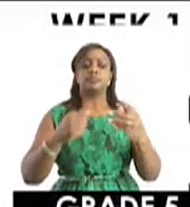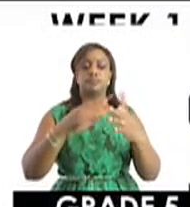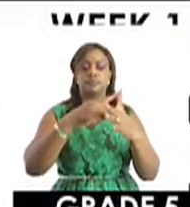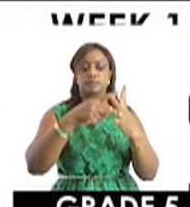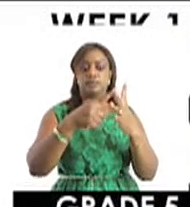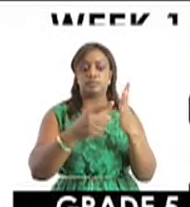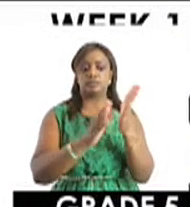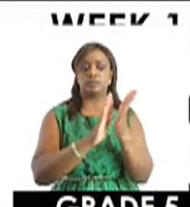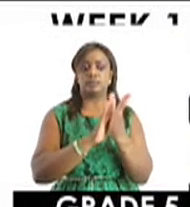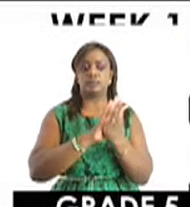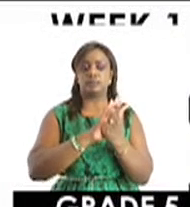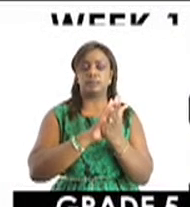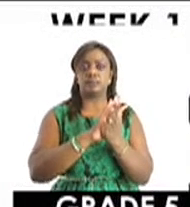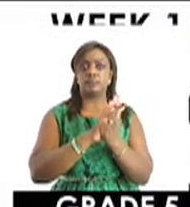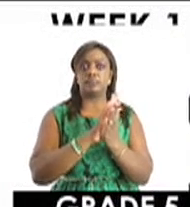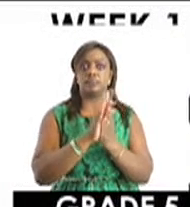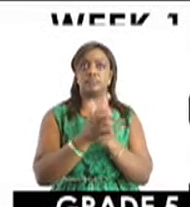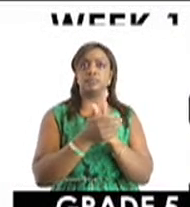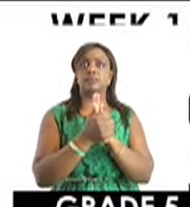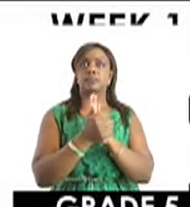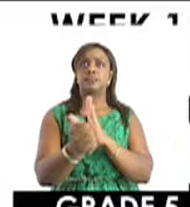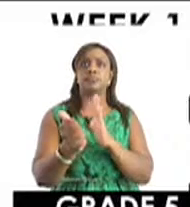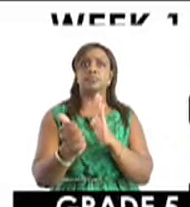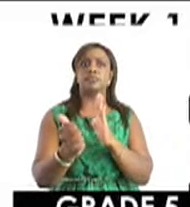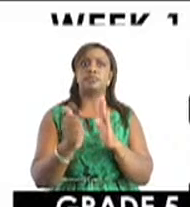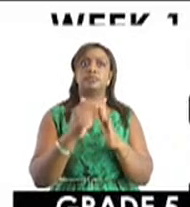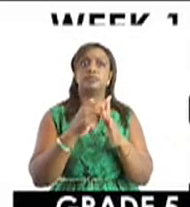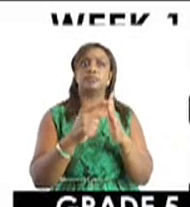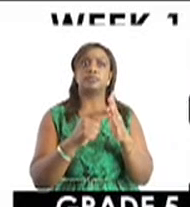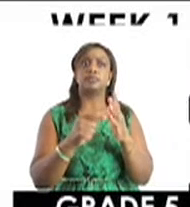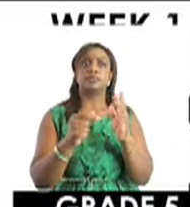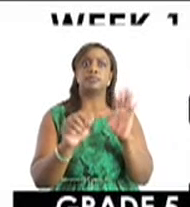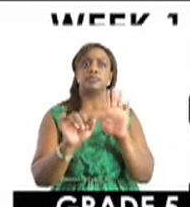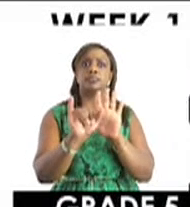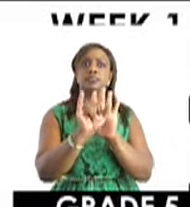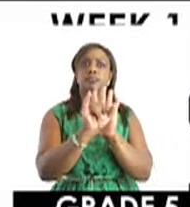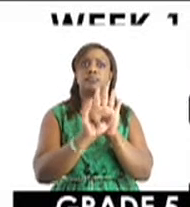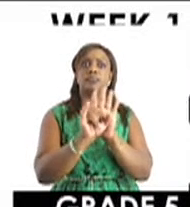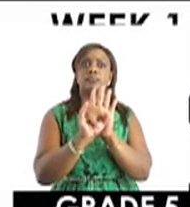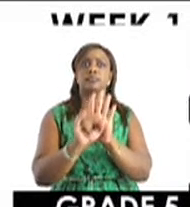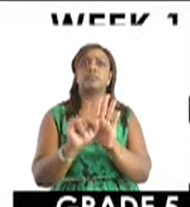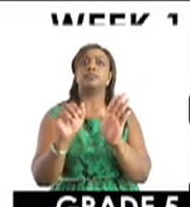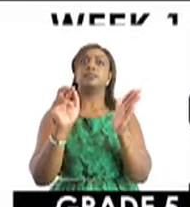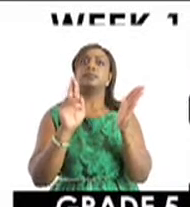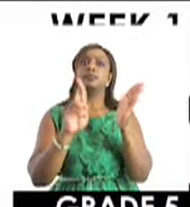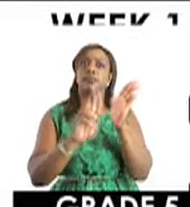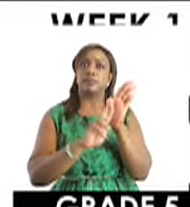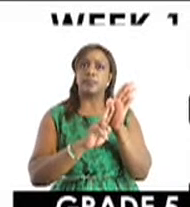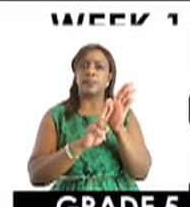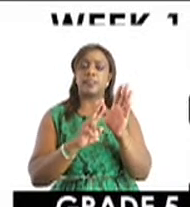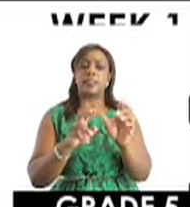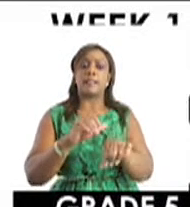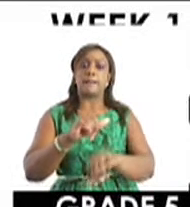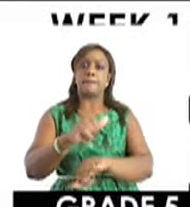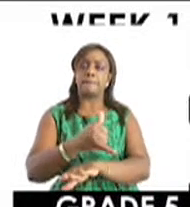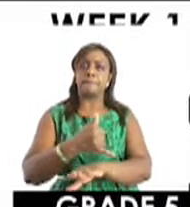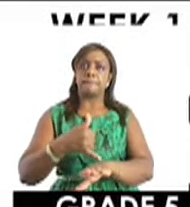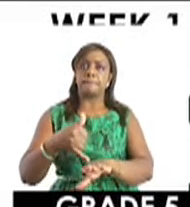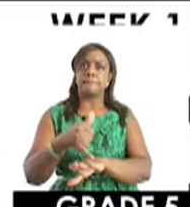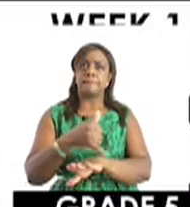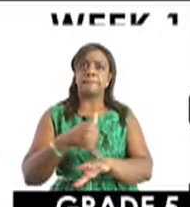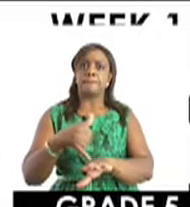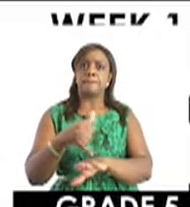through one by one. I'll start with the first one: identify and report on local health factors and services affecting the health